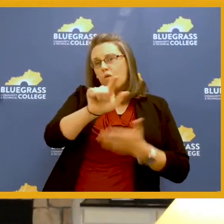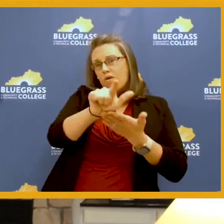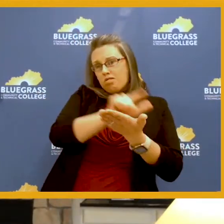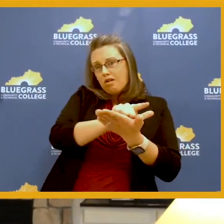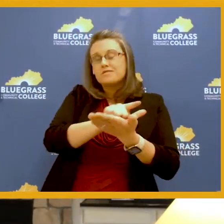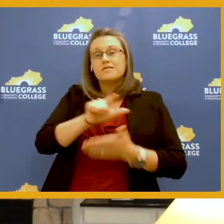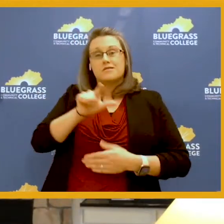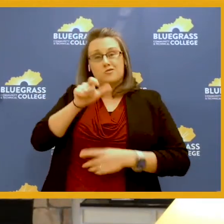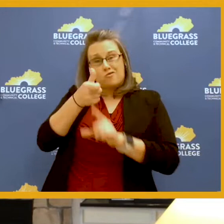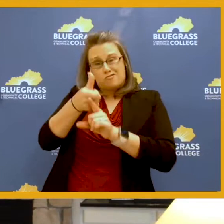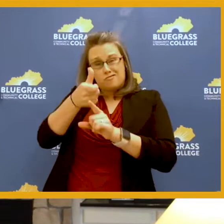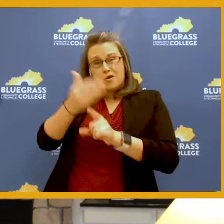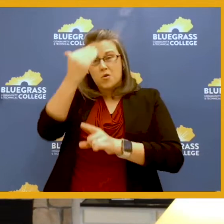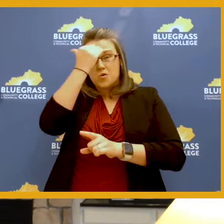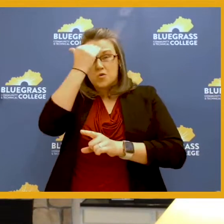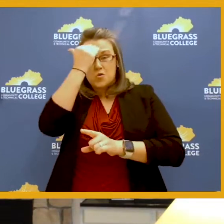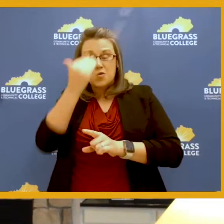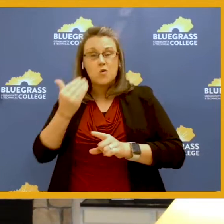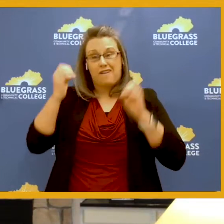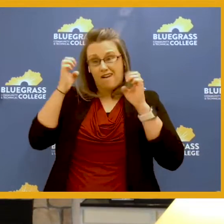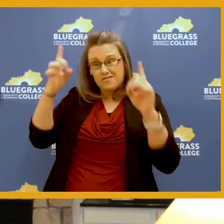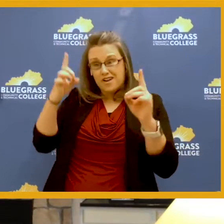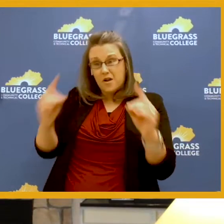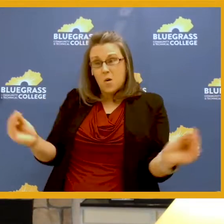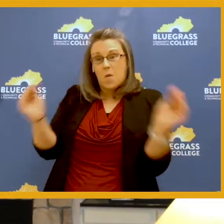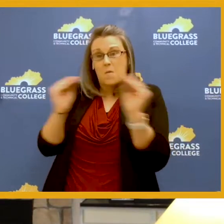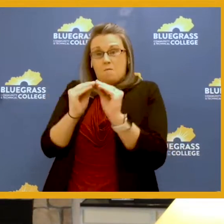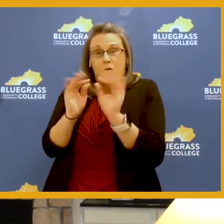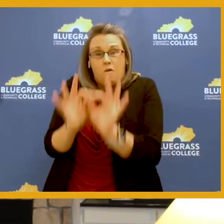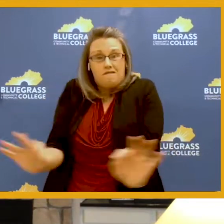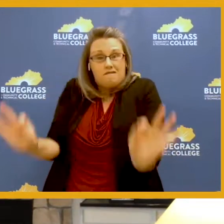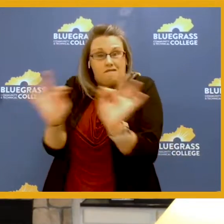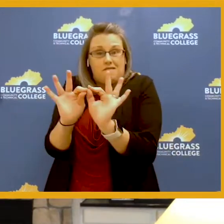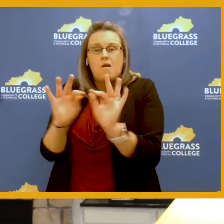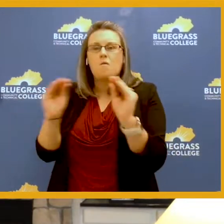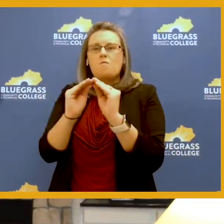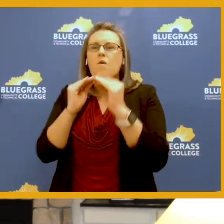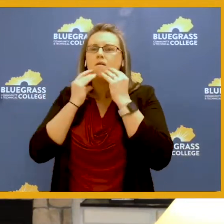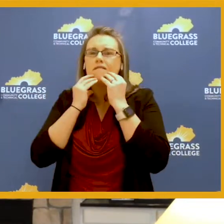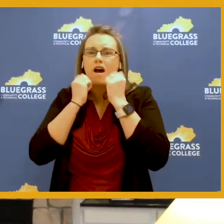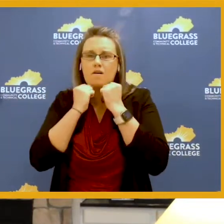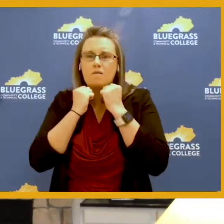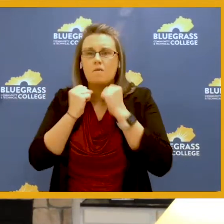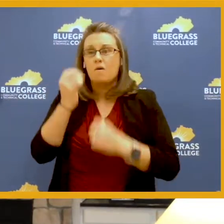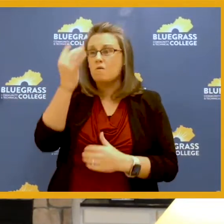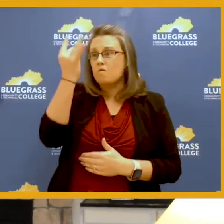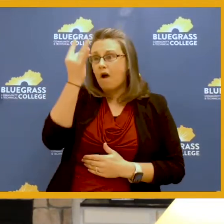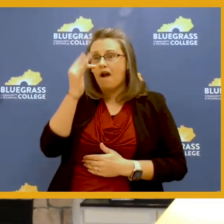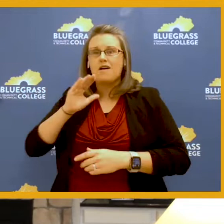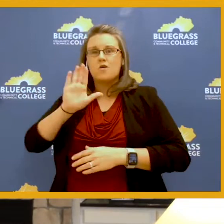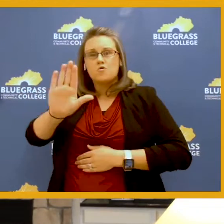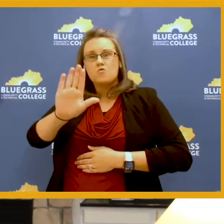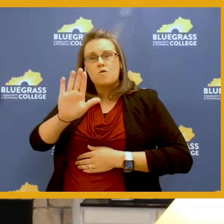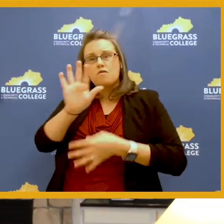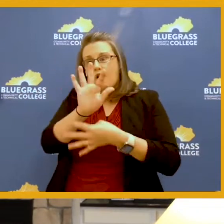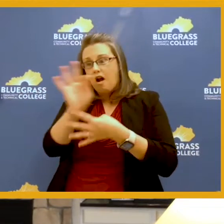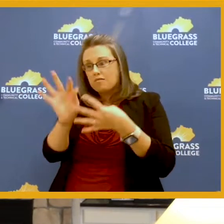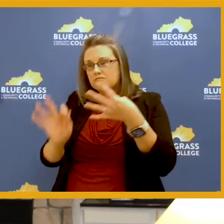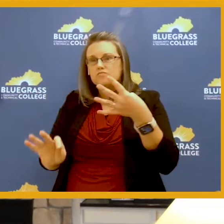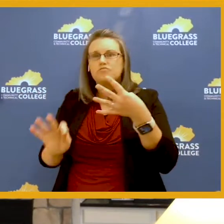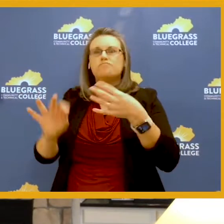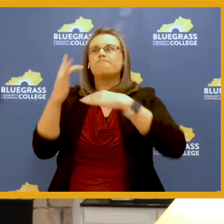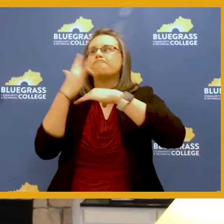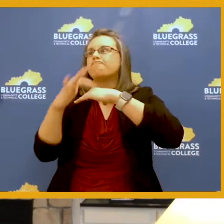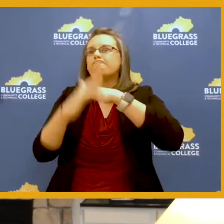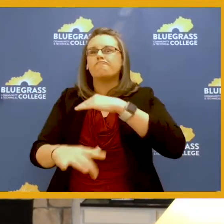knew that education had a lot more value than money, but she said, this would give you an opportunity to direct your life if